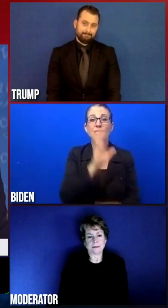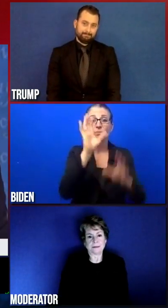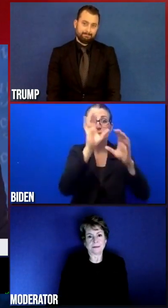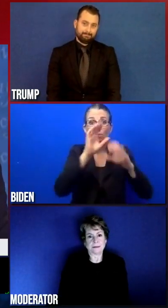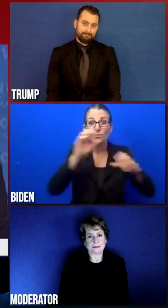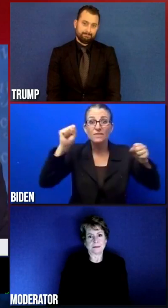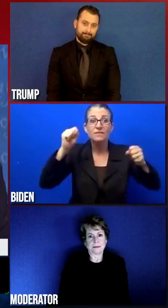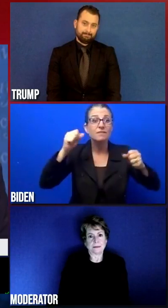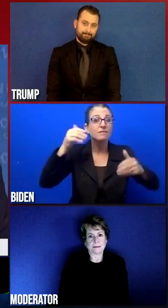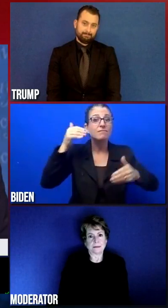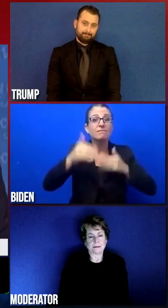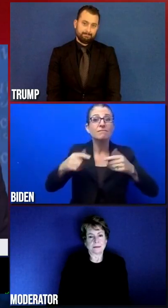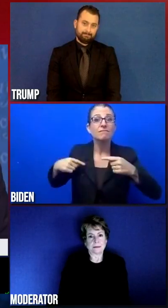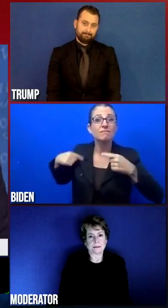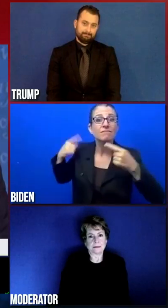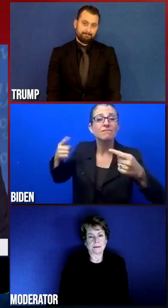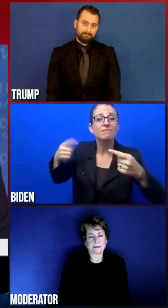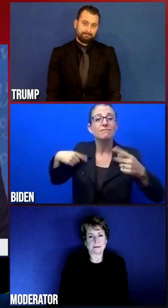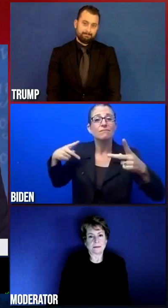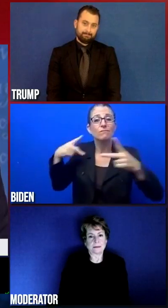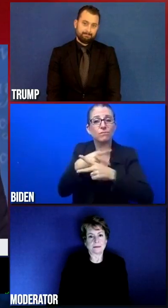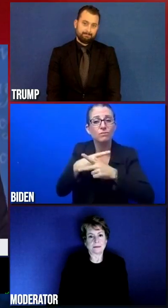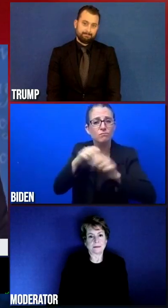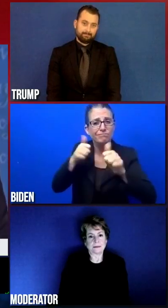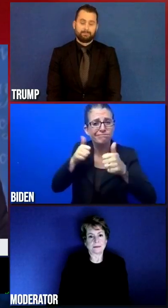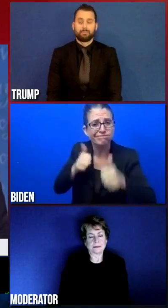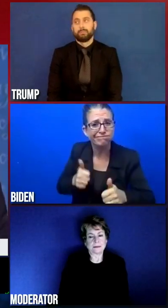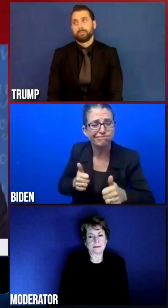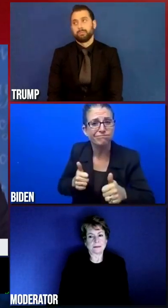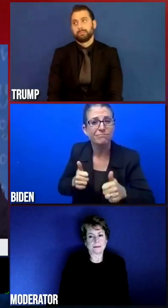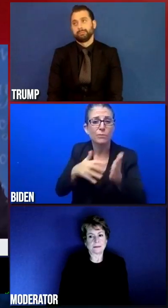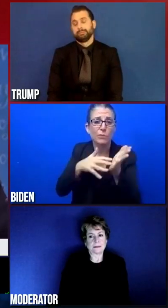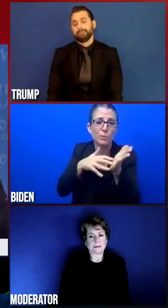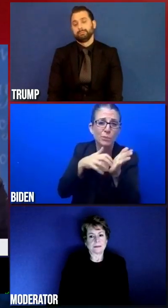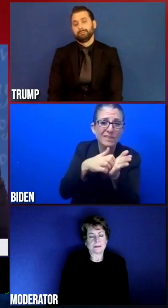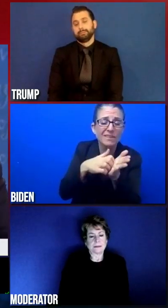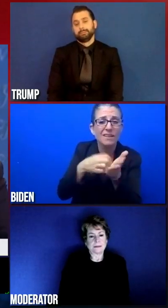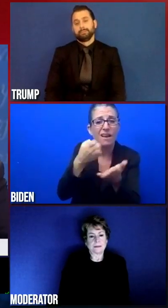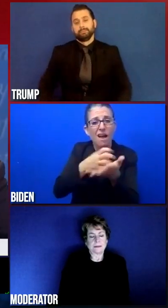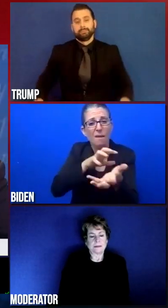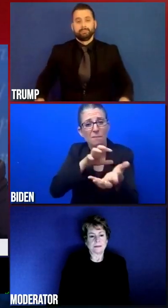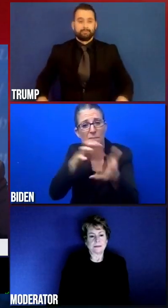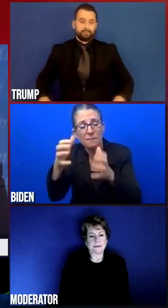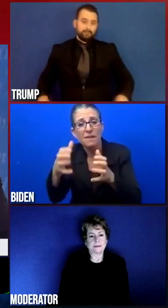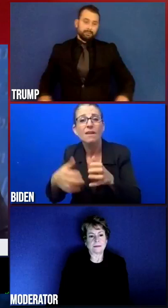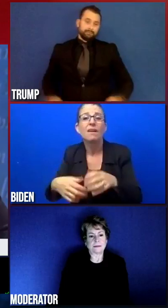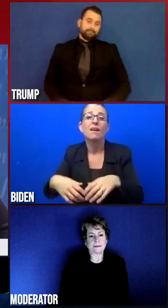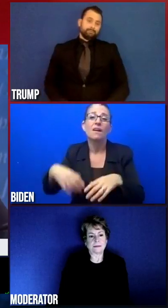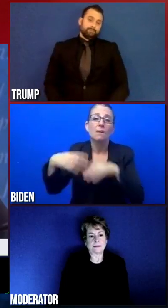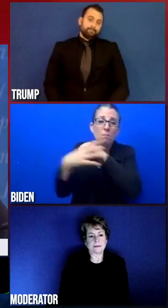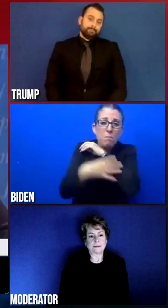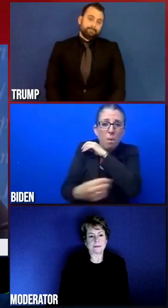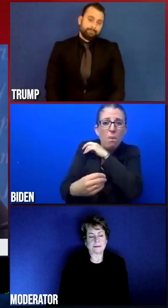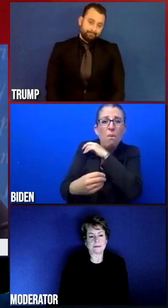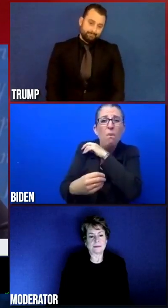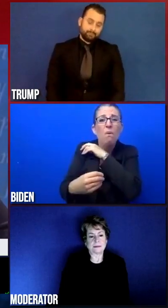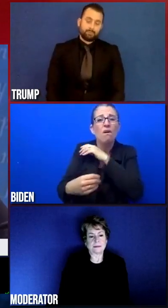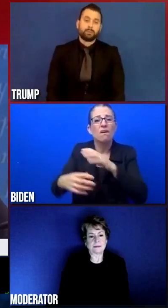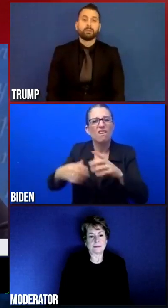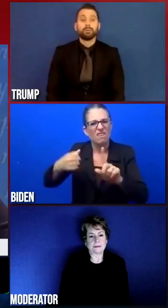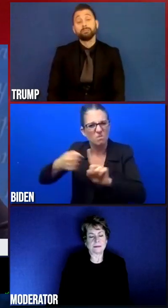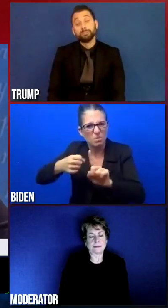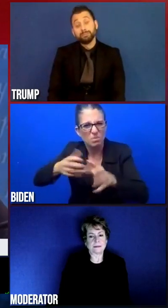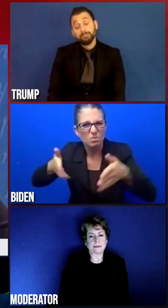violent. When I was vice president, we inherited a recession. I was asked to fix it. I did. We left